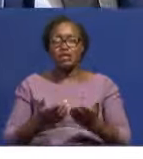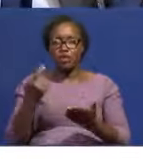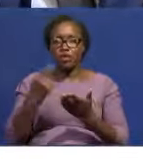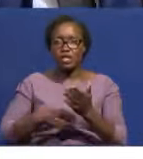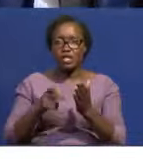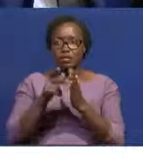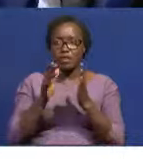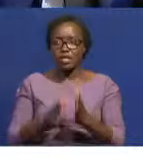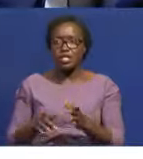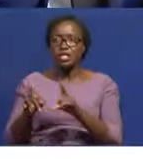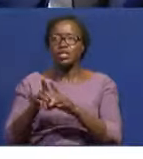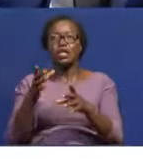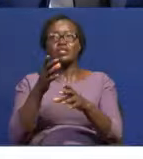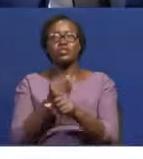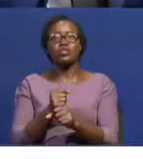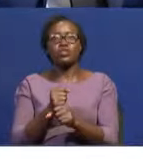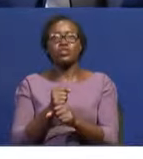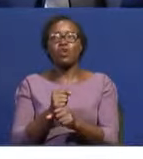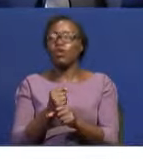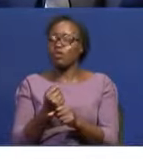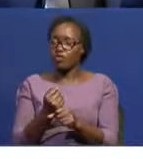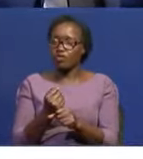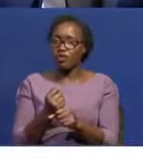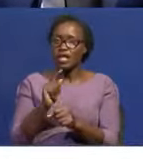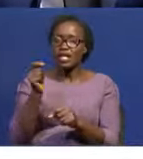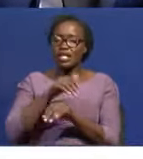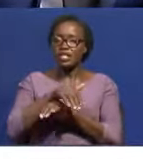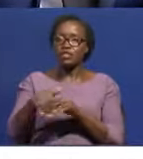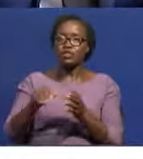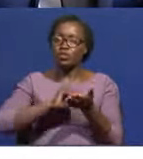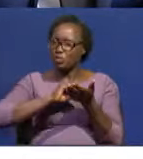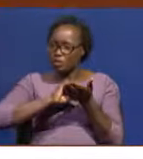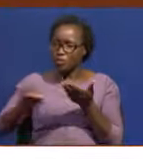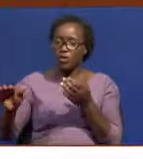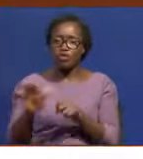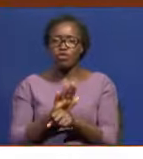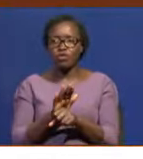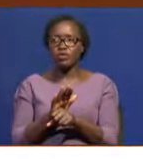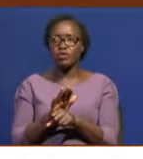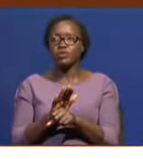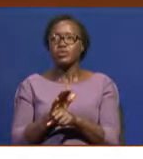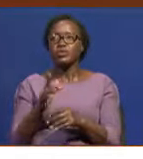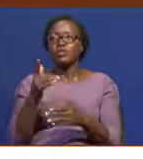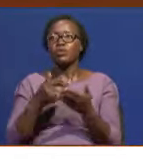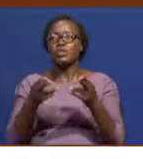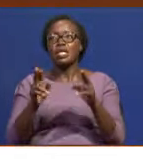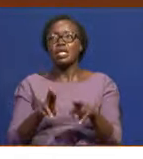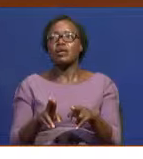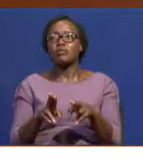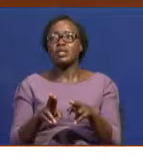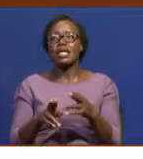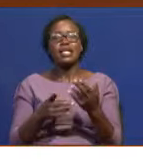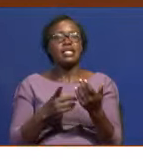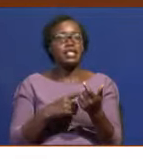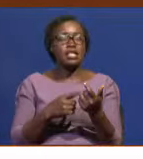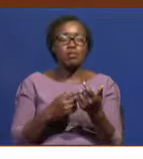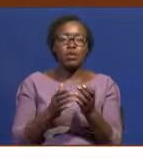On the other hand, the Association of Kenya Insurers want the tax expunged in its entirety. So what will happen is that the number